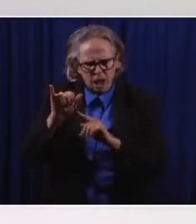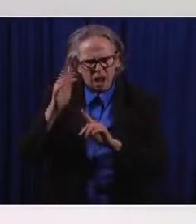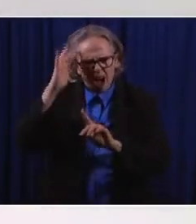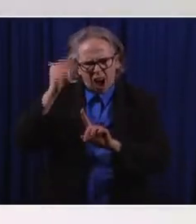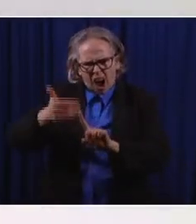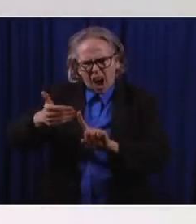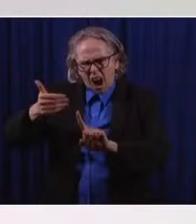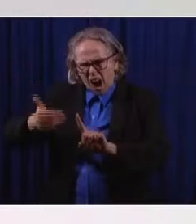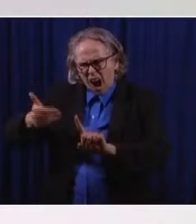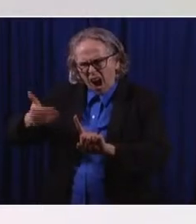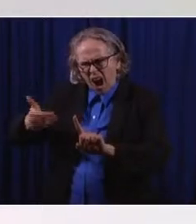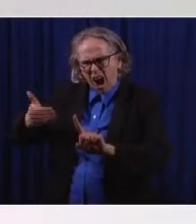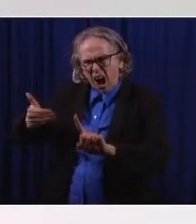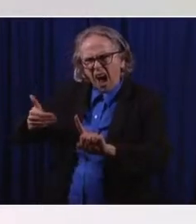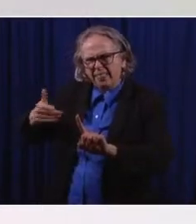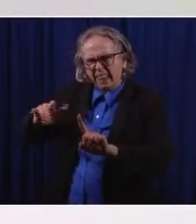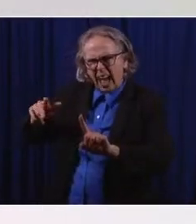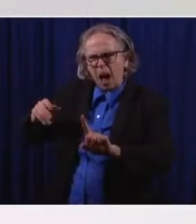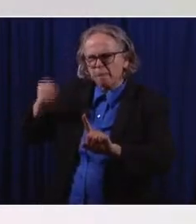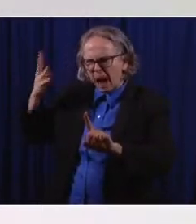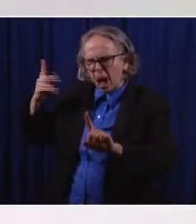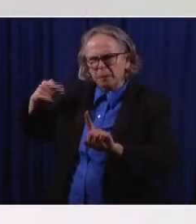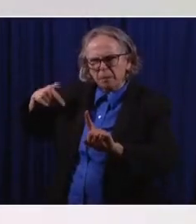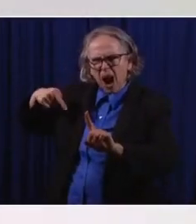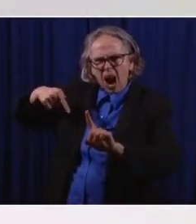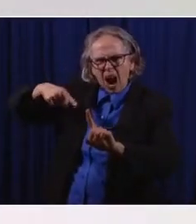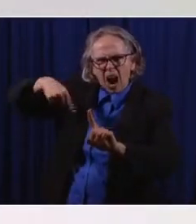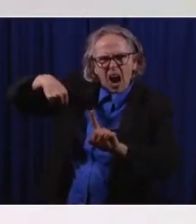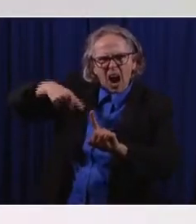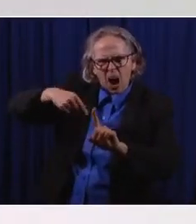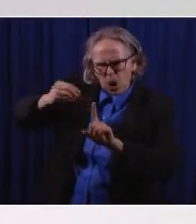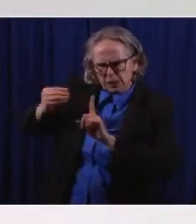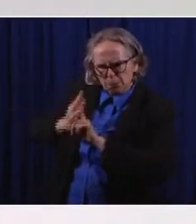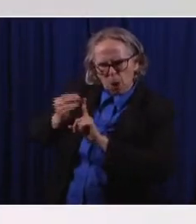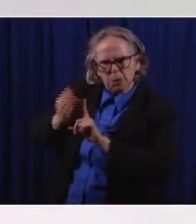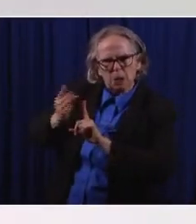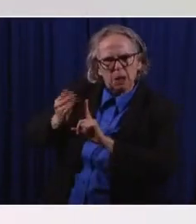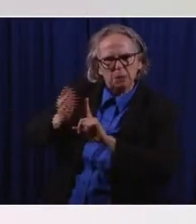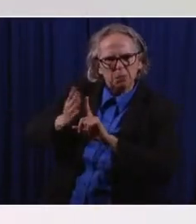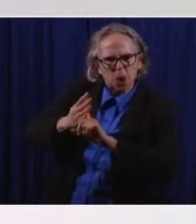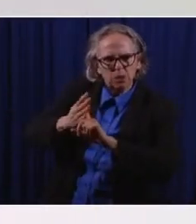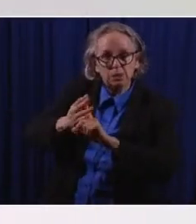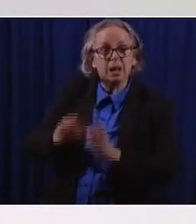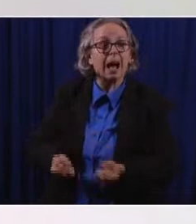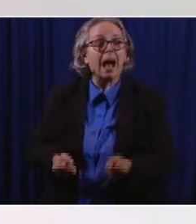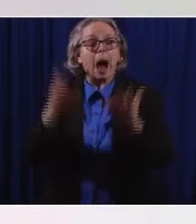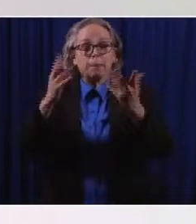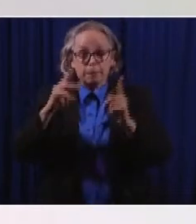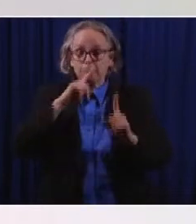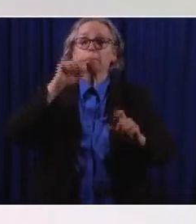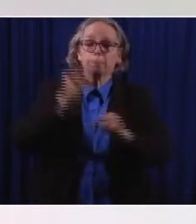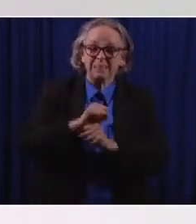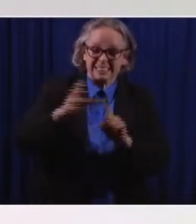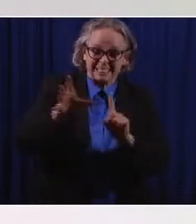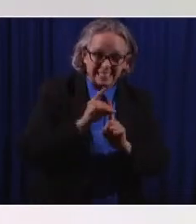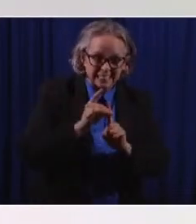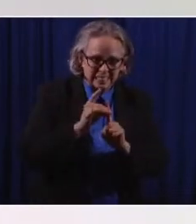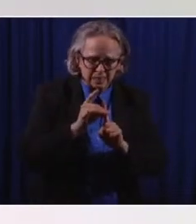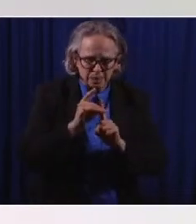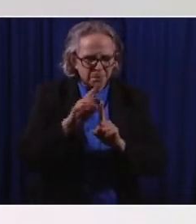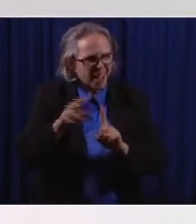coronavirus, or not exposed meaning they were at risk of disease, but who actually had infection in the 3-month period before